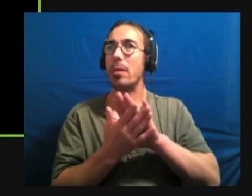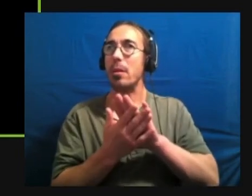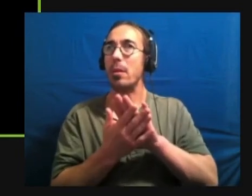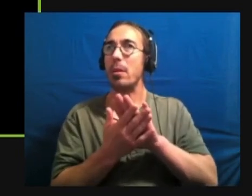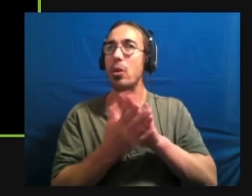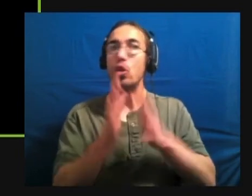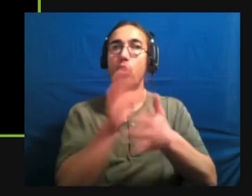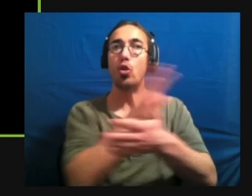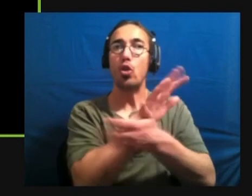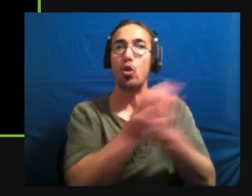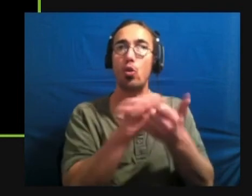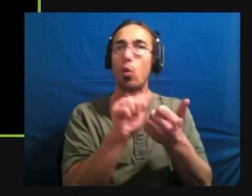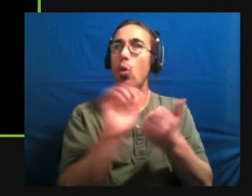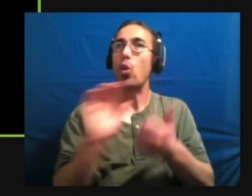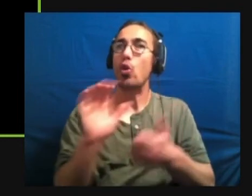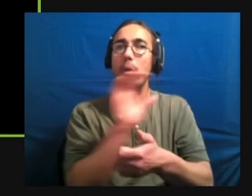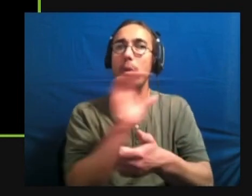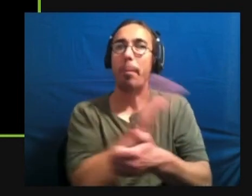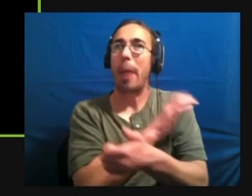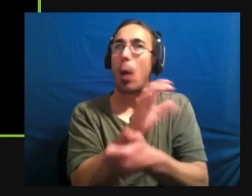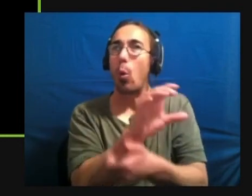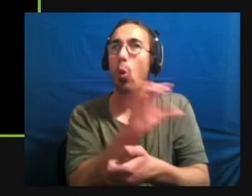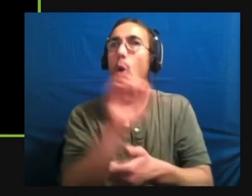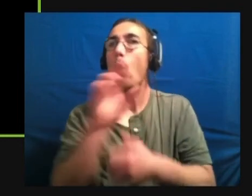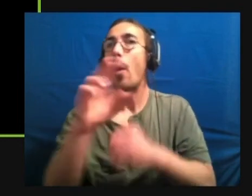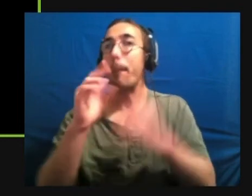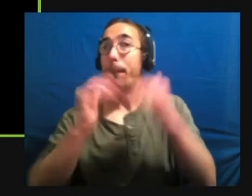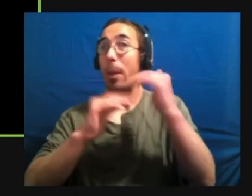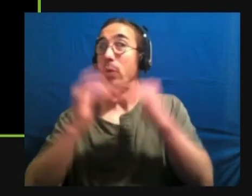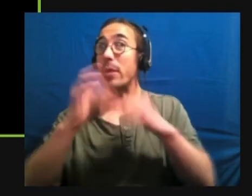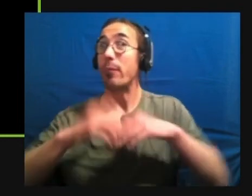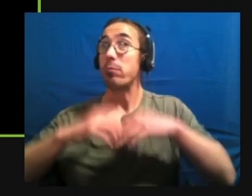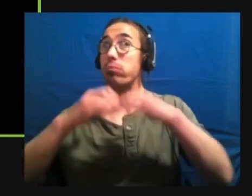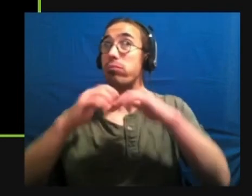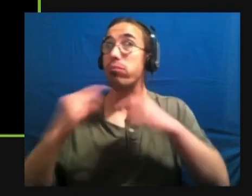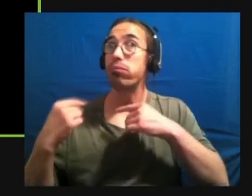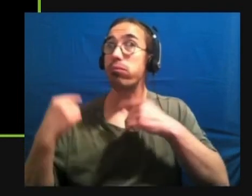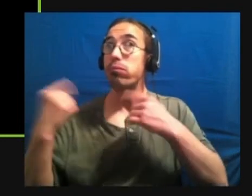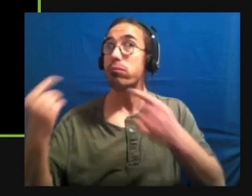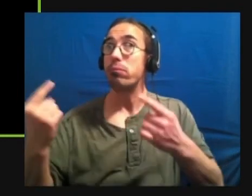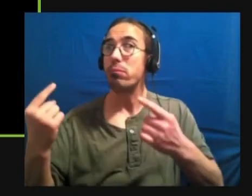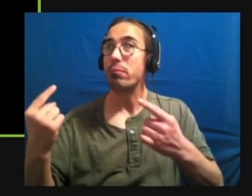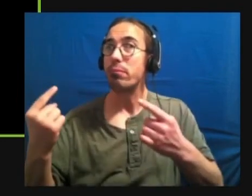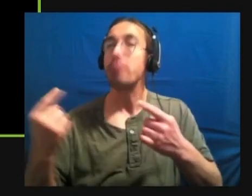those power imbalances, right, that you have contributed to.